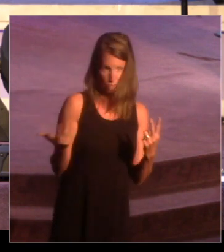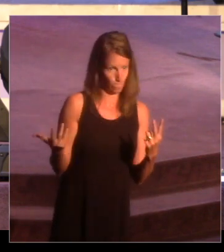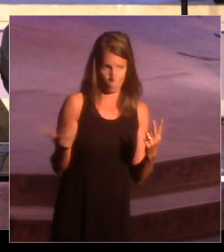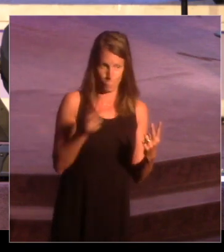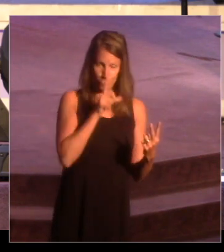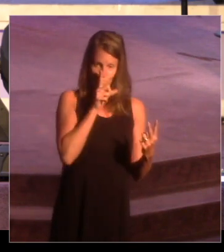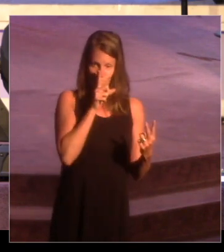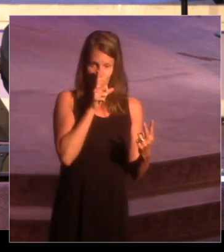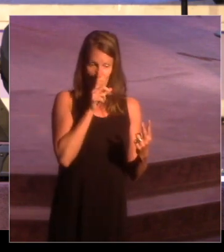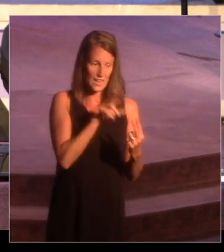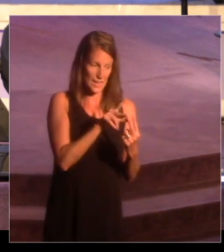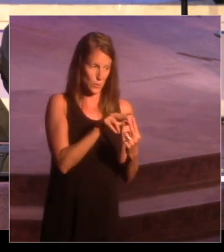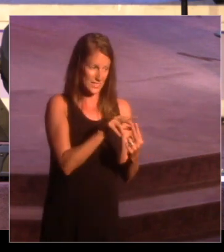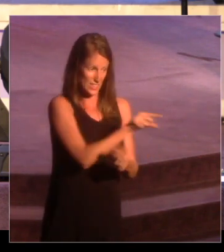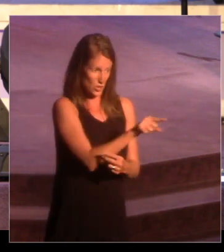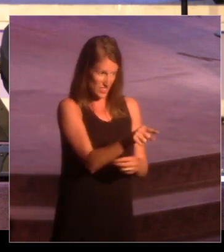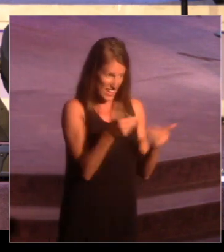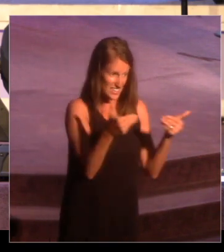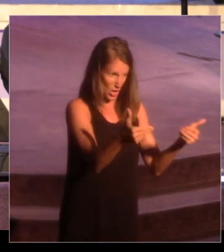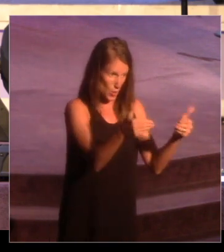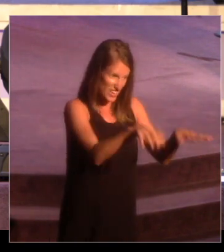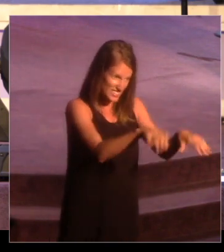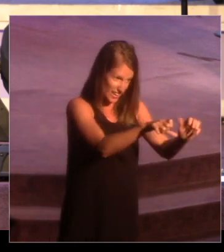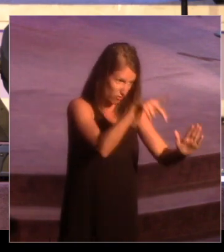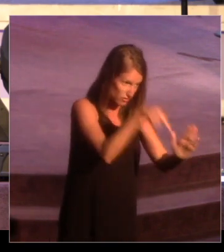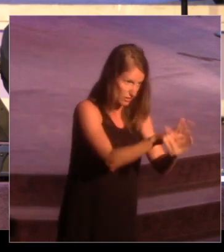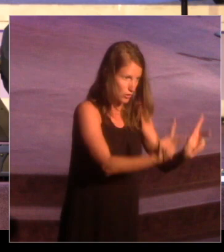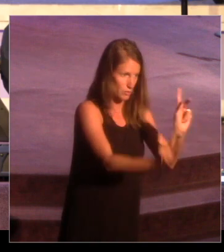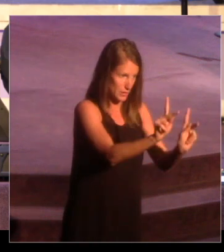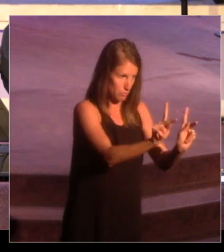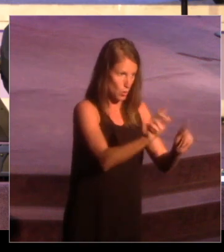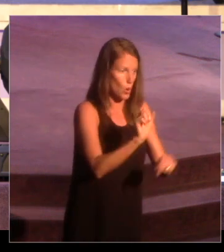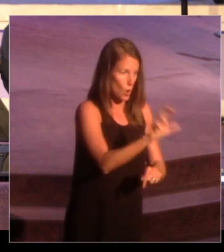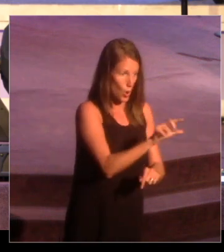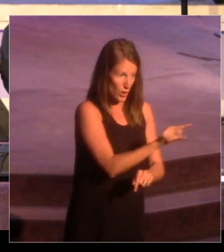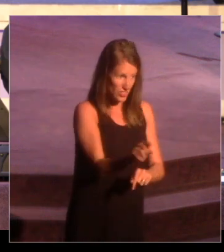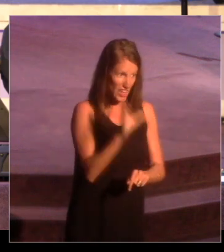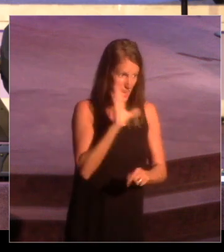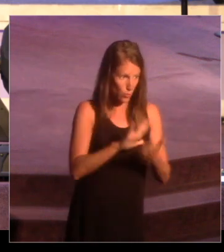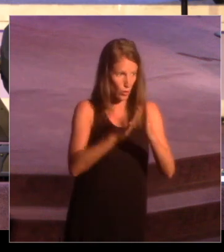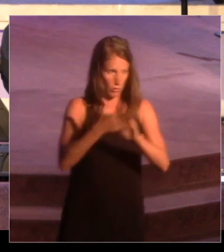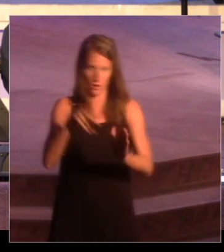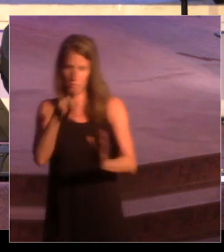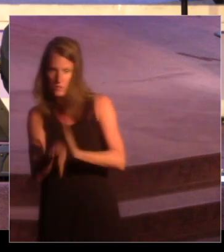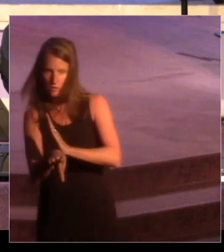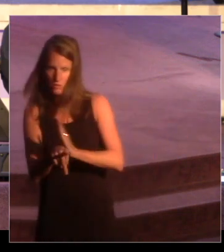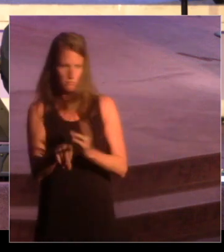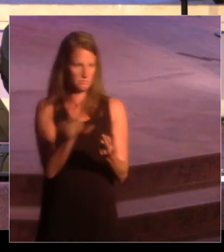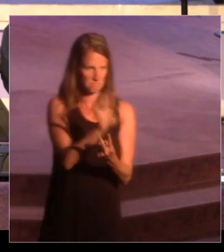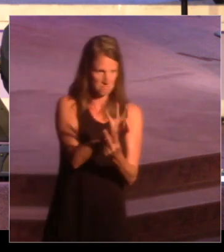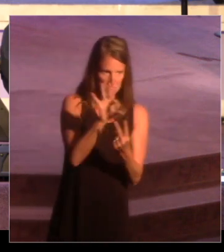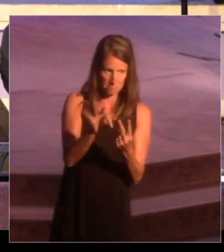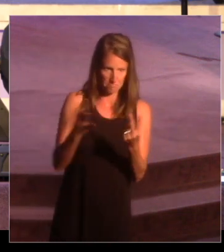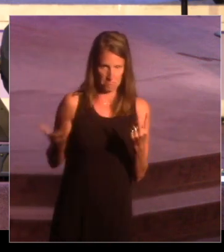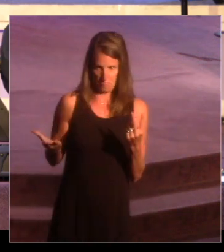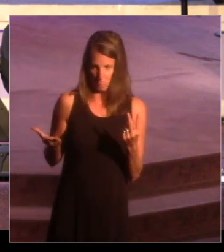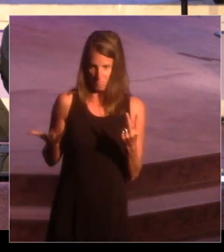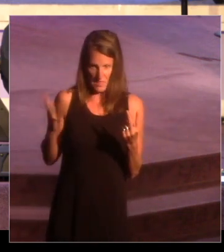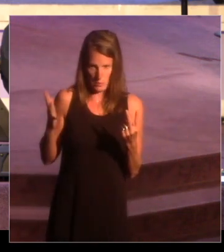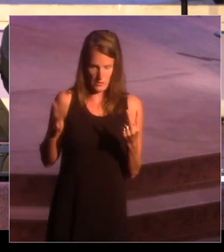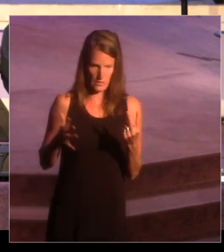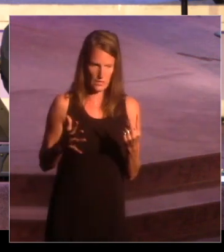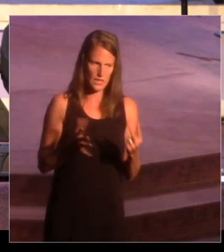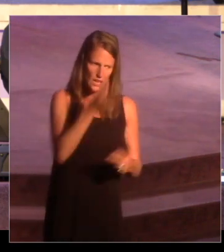they kill the Aztecs and take their treasure, or they be killed. There was no other way. And after